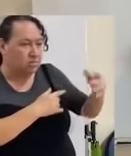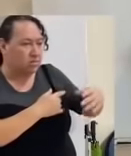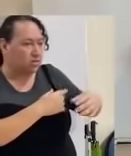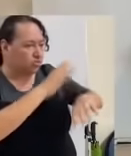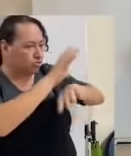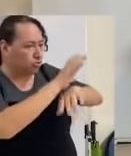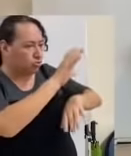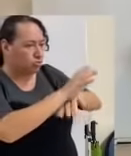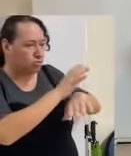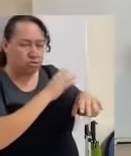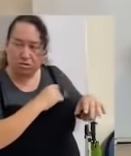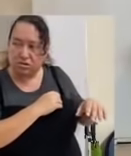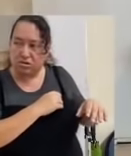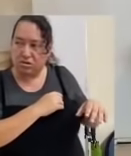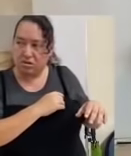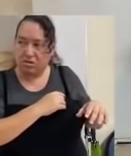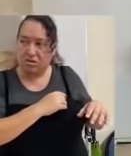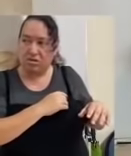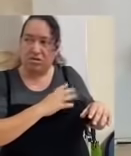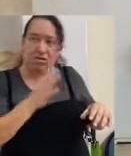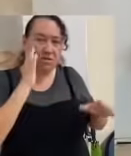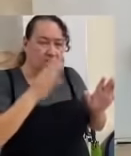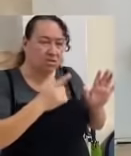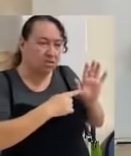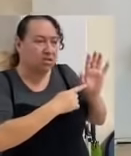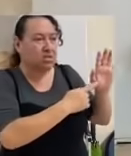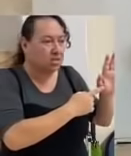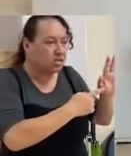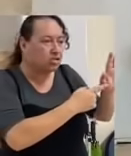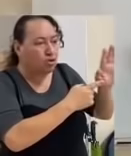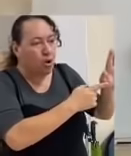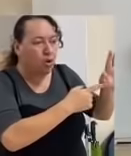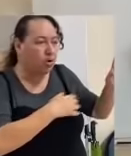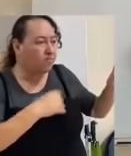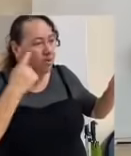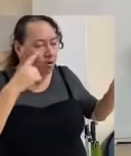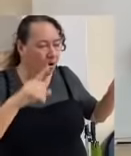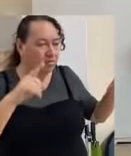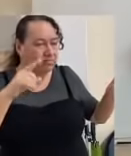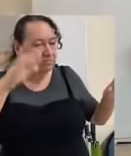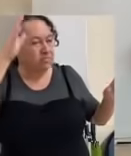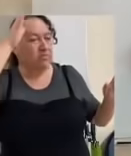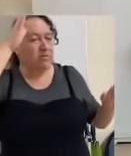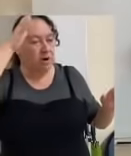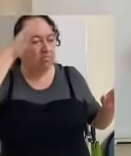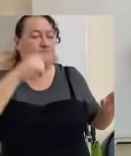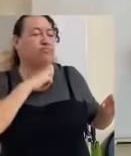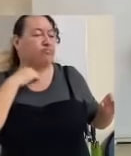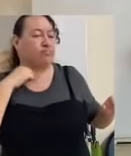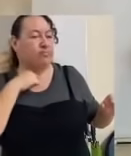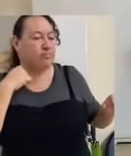put Father Harold, honoring Father Harold, Colorado. Prieto.